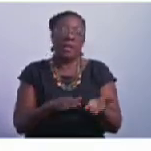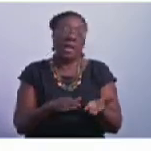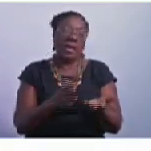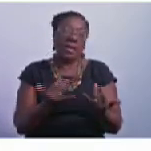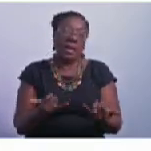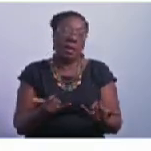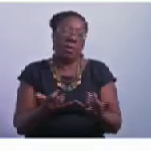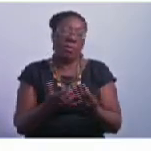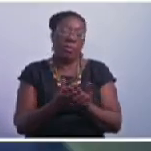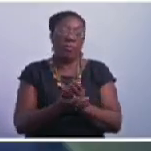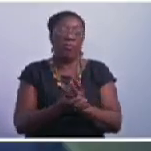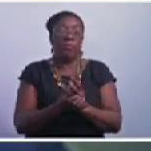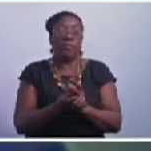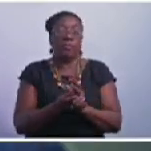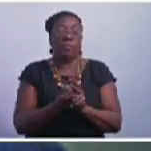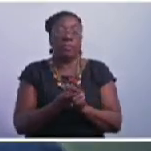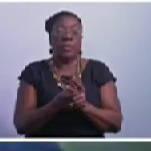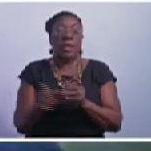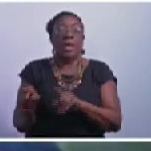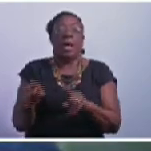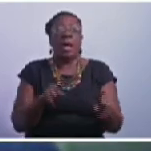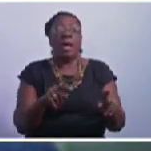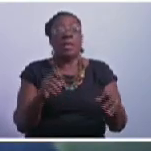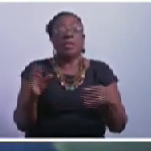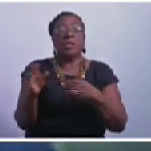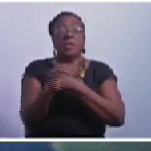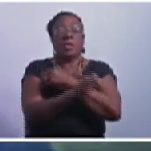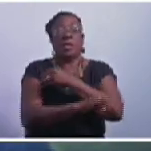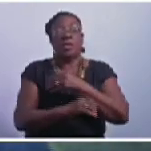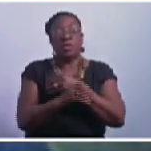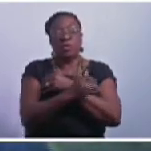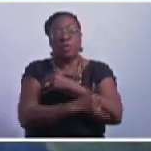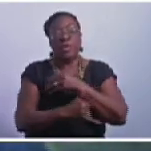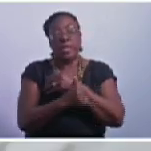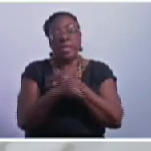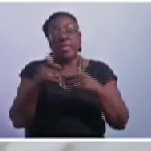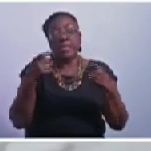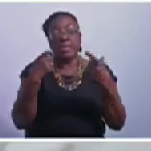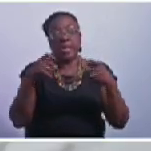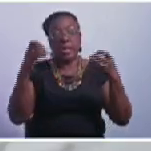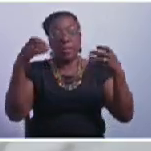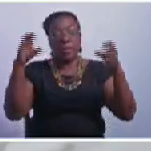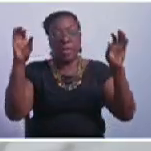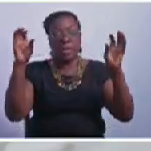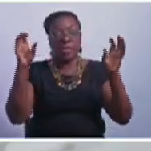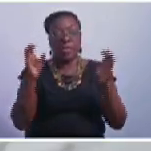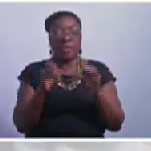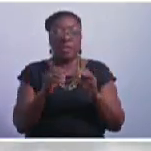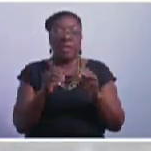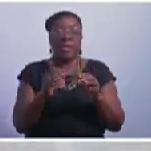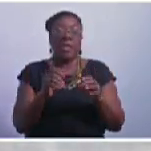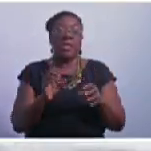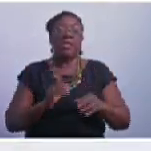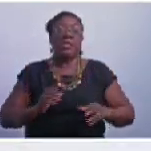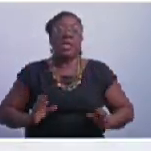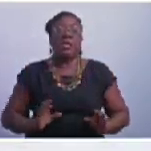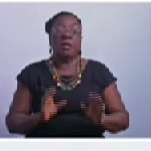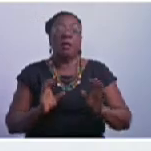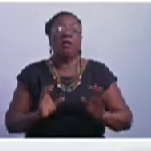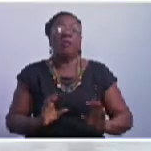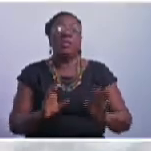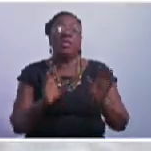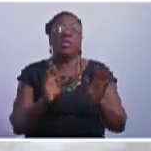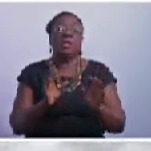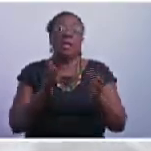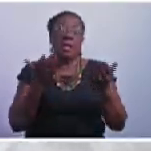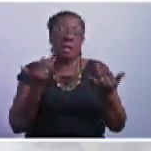gone on to their reward. As the country celebrates its 47th anniversary of independence, Bethel is encouraging present and future